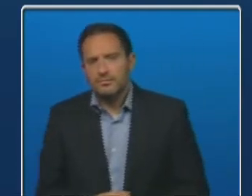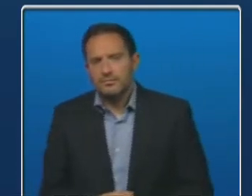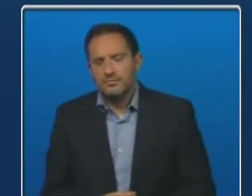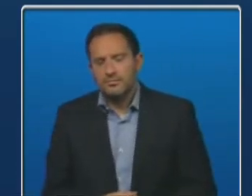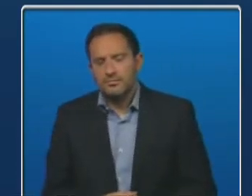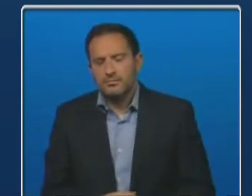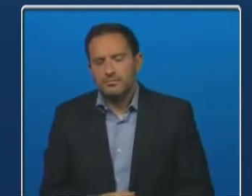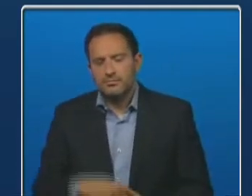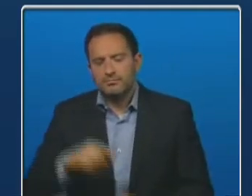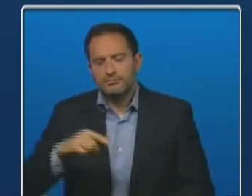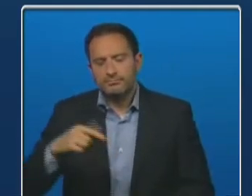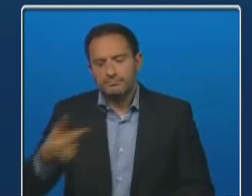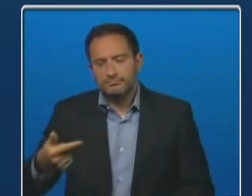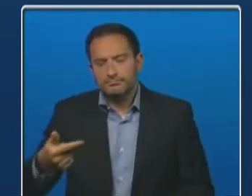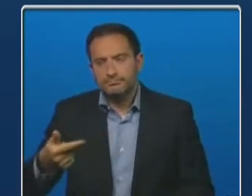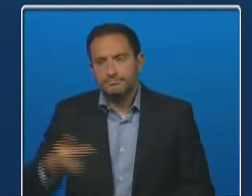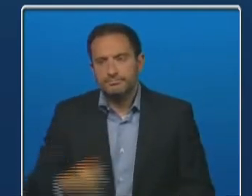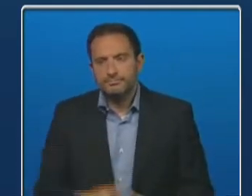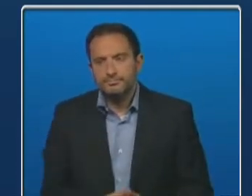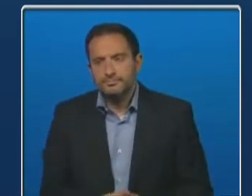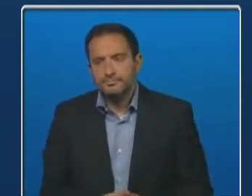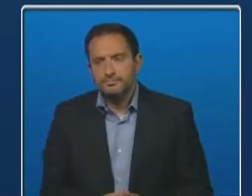Coming right back to you, Demo.